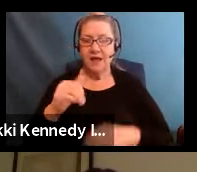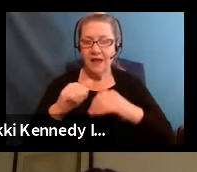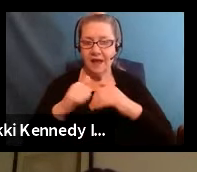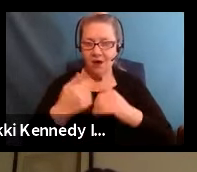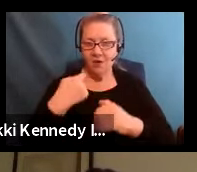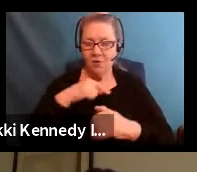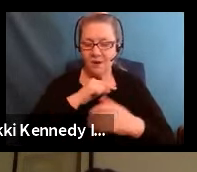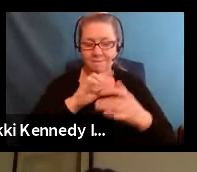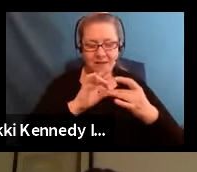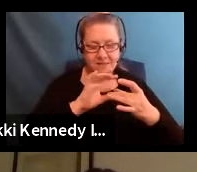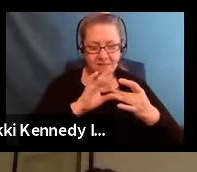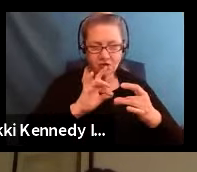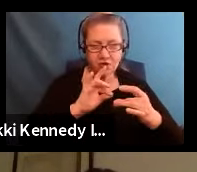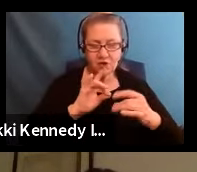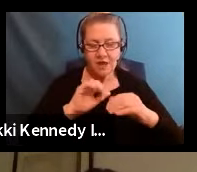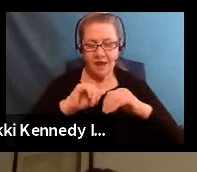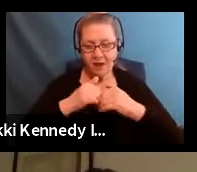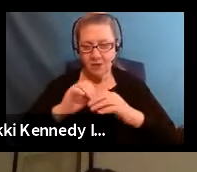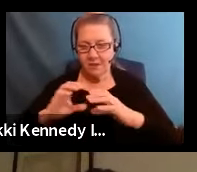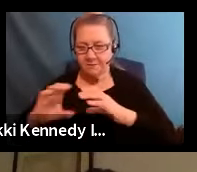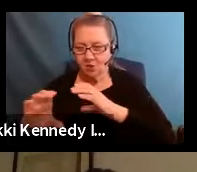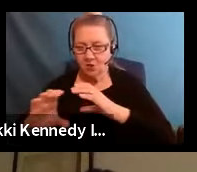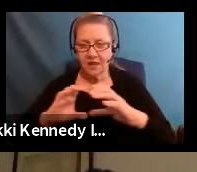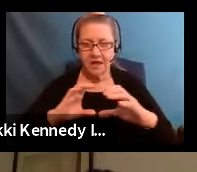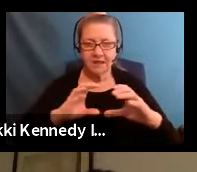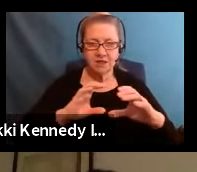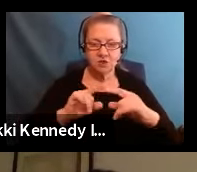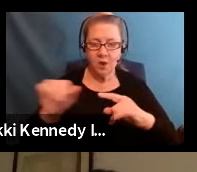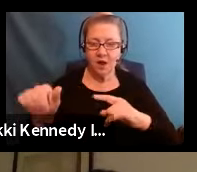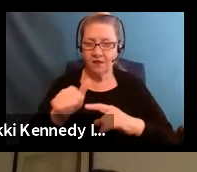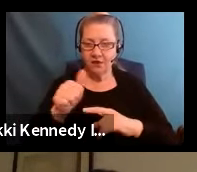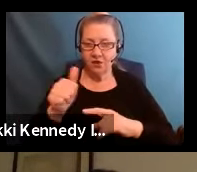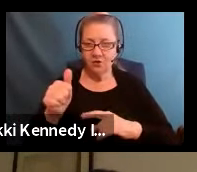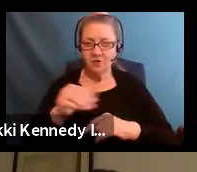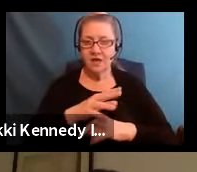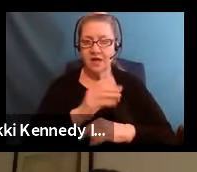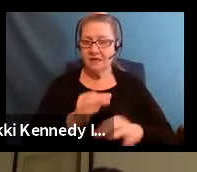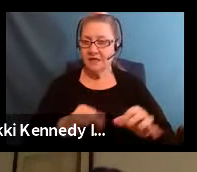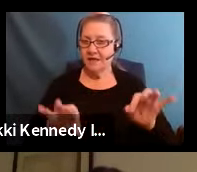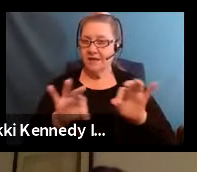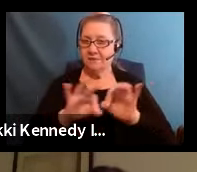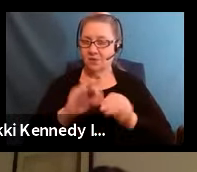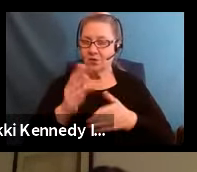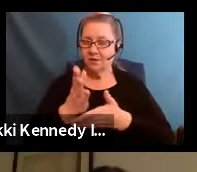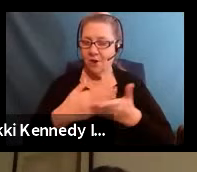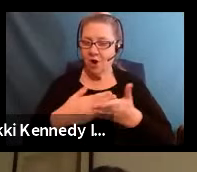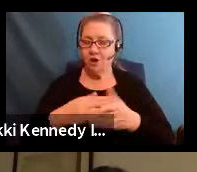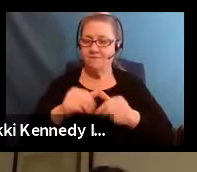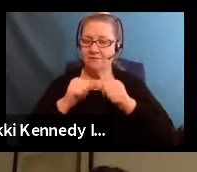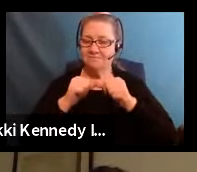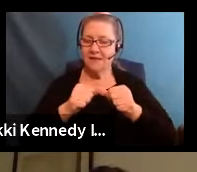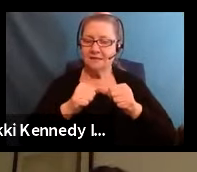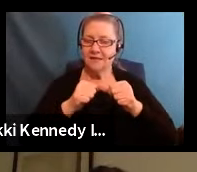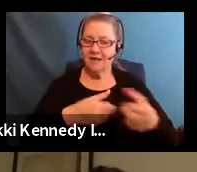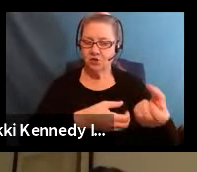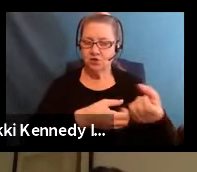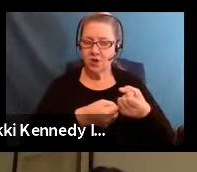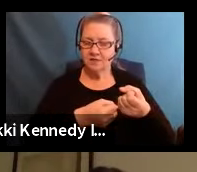how we're communicating that to others, and that a key part of maintaining that trust and that